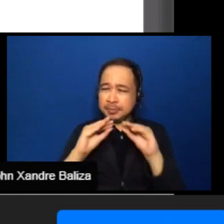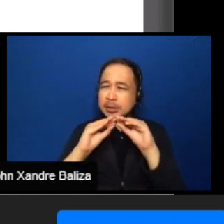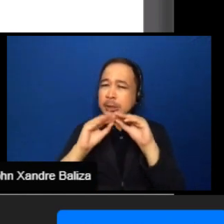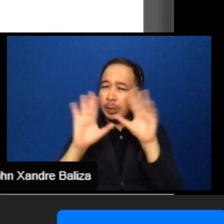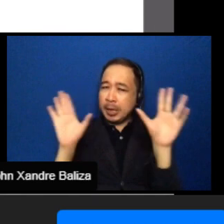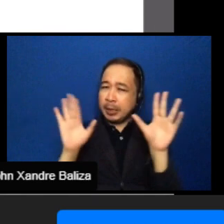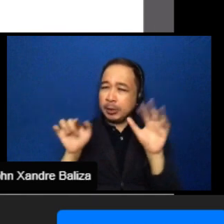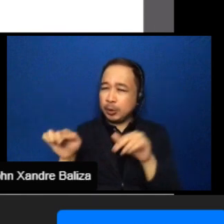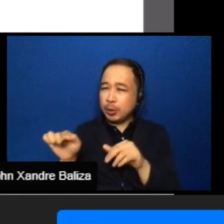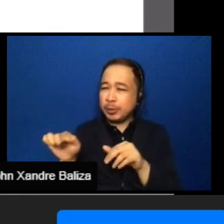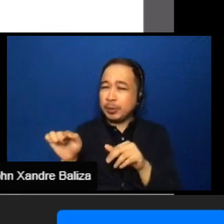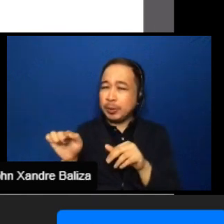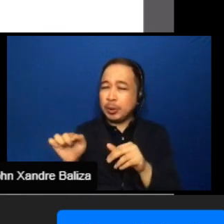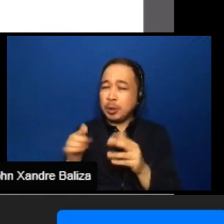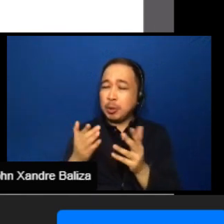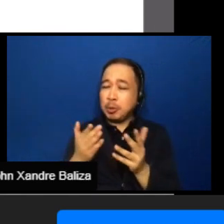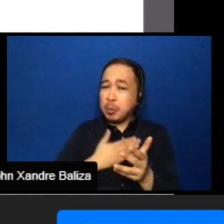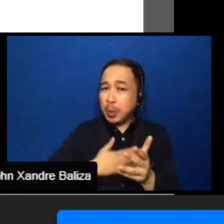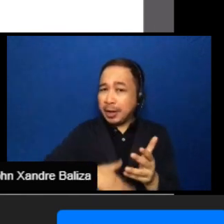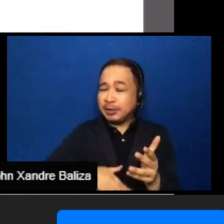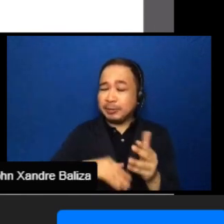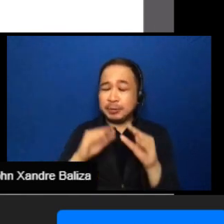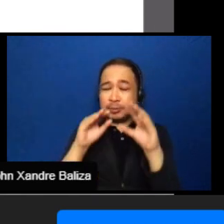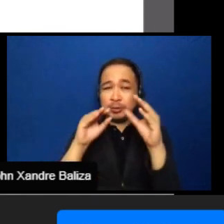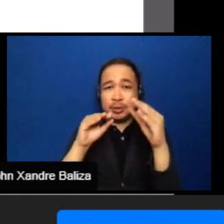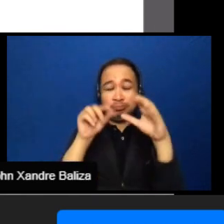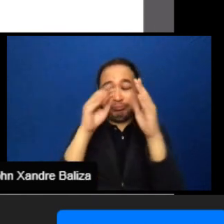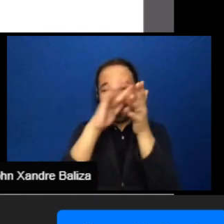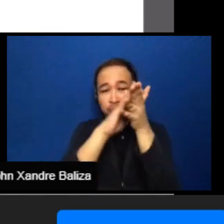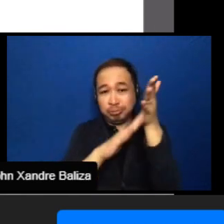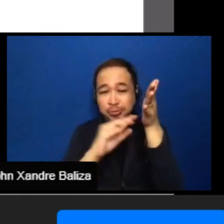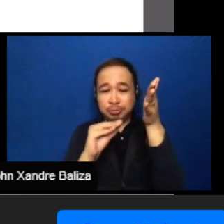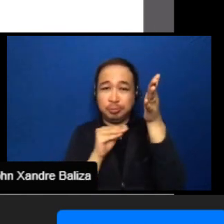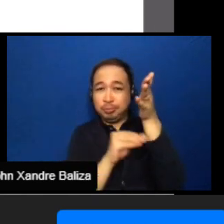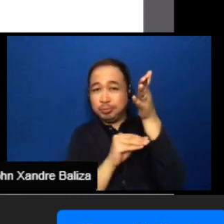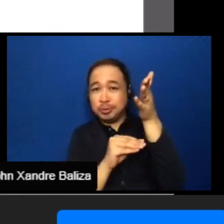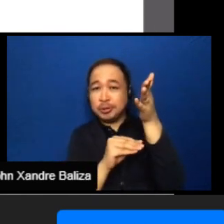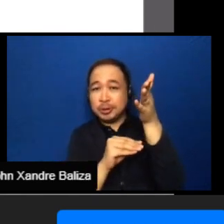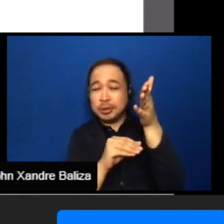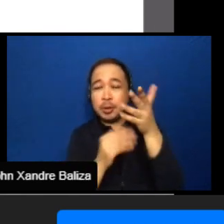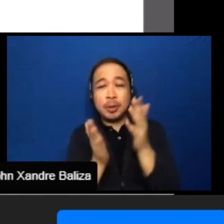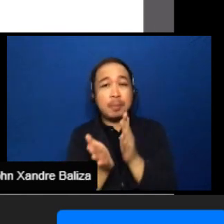would like a footnote made both in page,